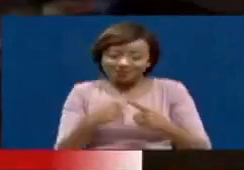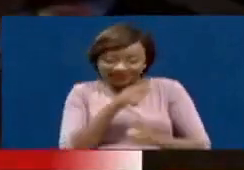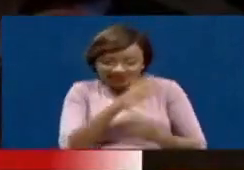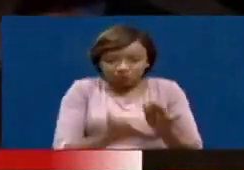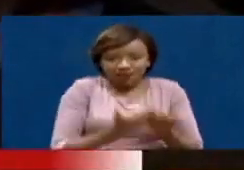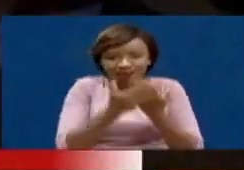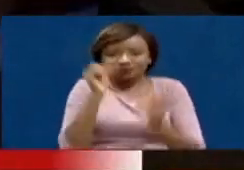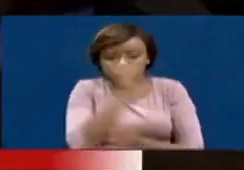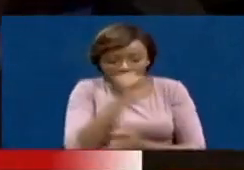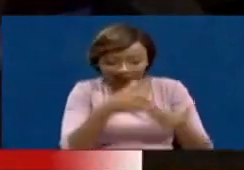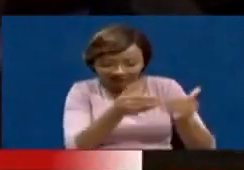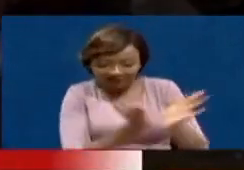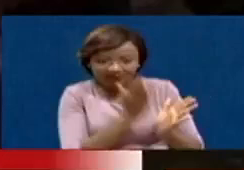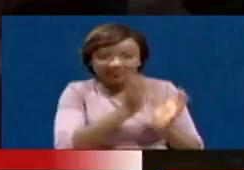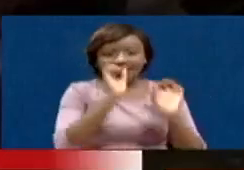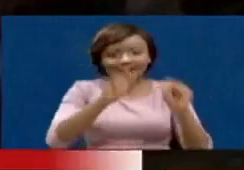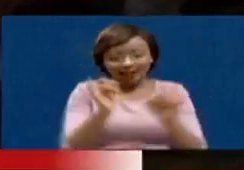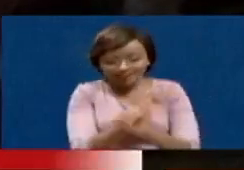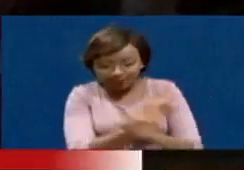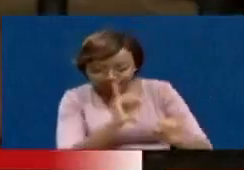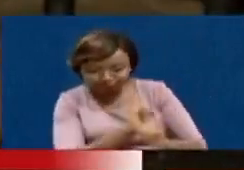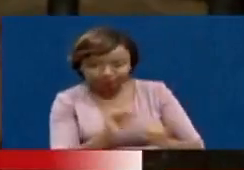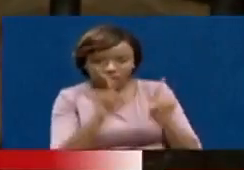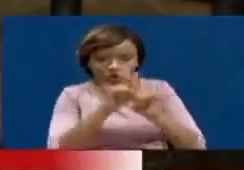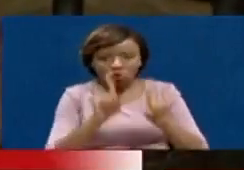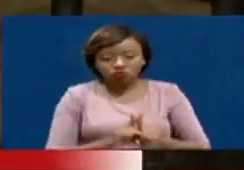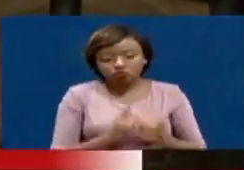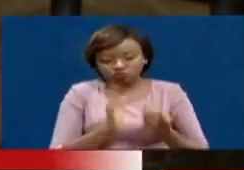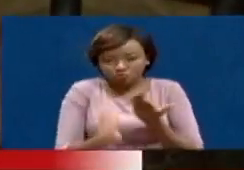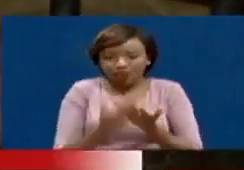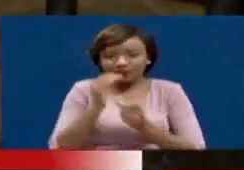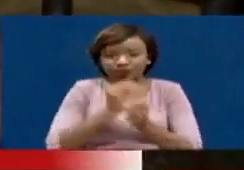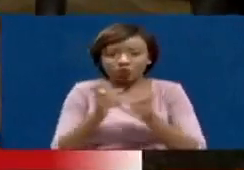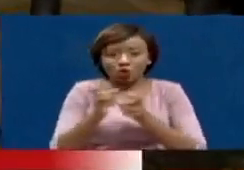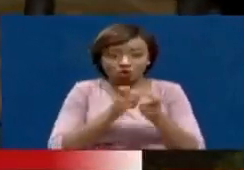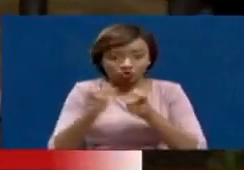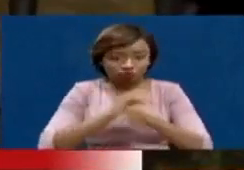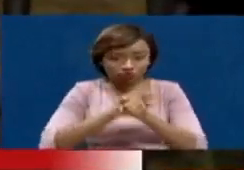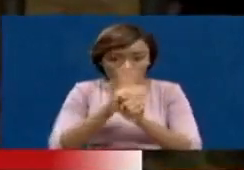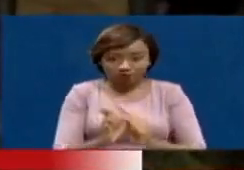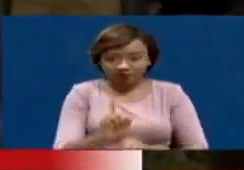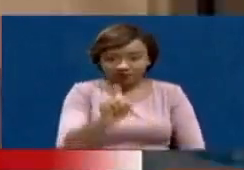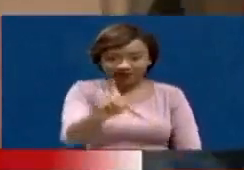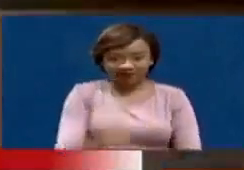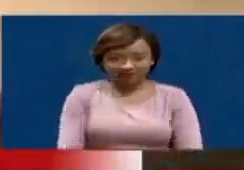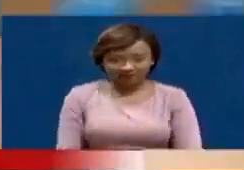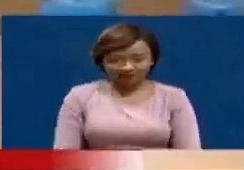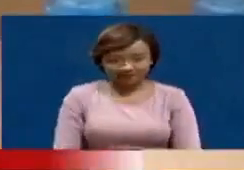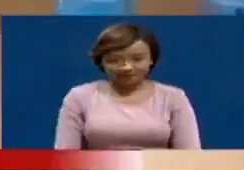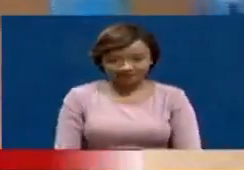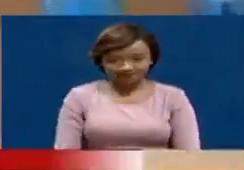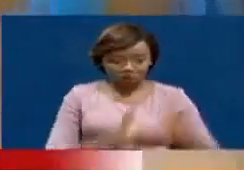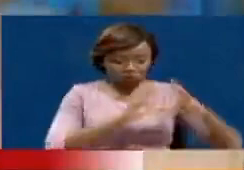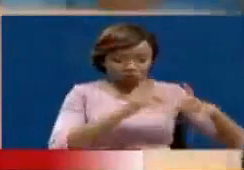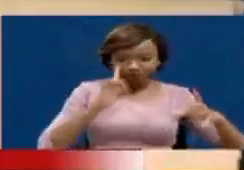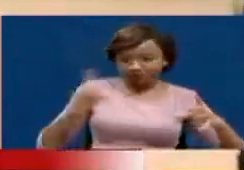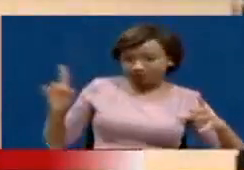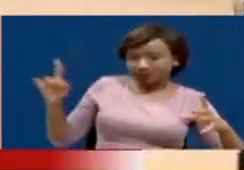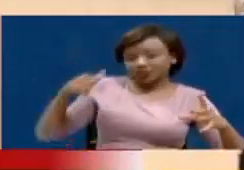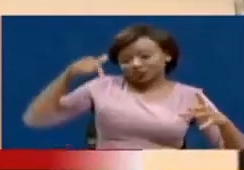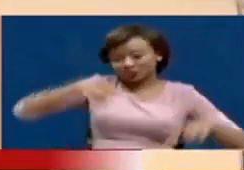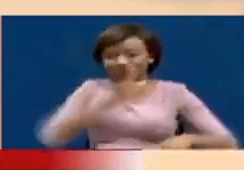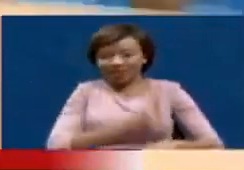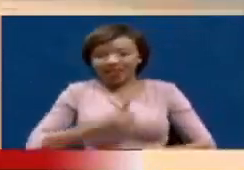the streets that they occupy also sanitized as part of the measures to contain the spread of the new coronavirus. This group was, however, lucky